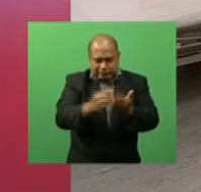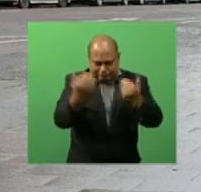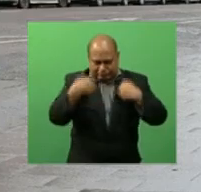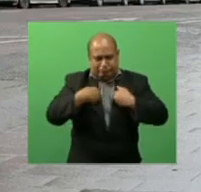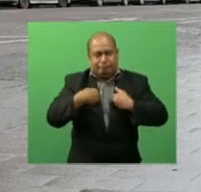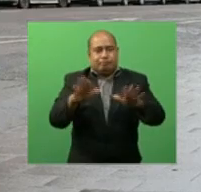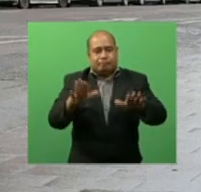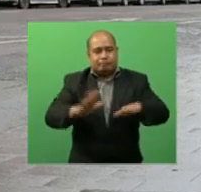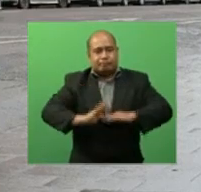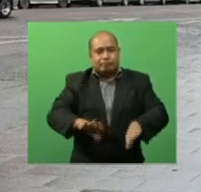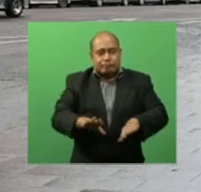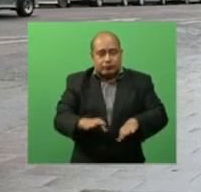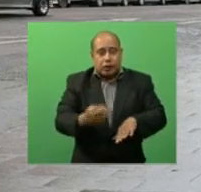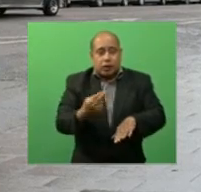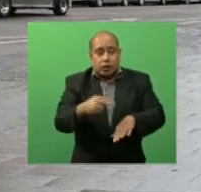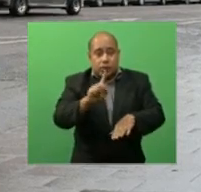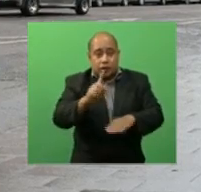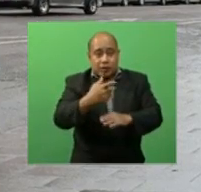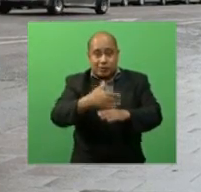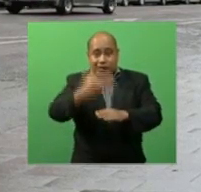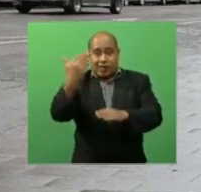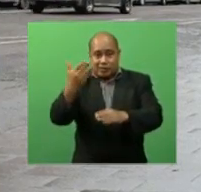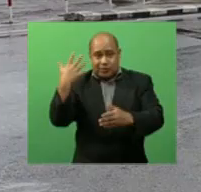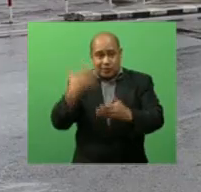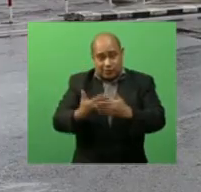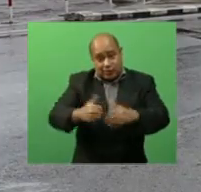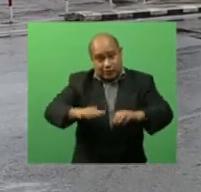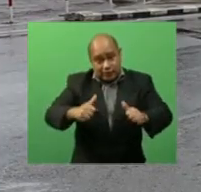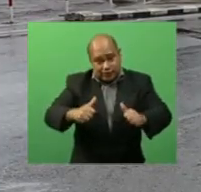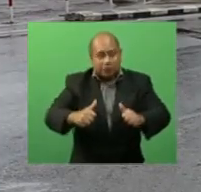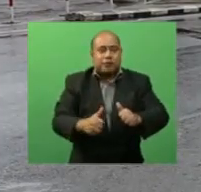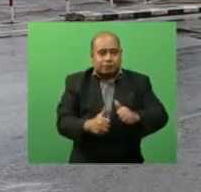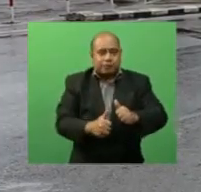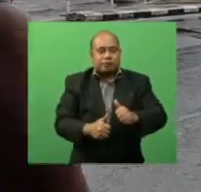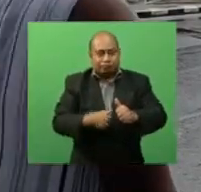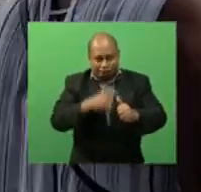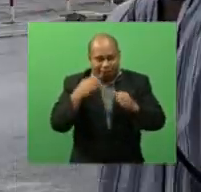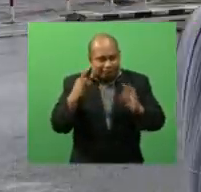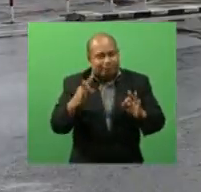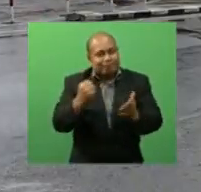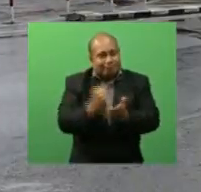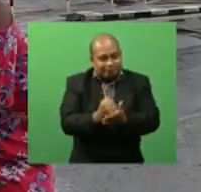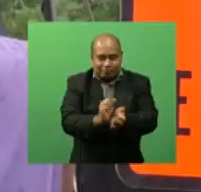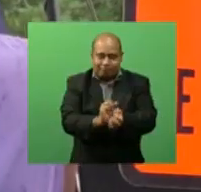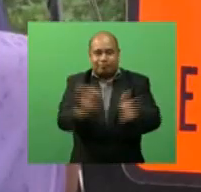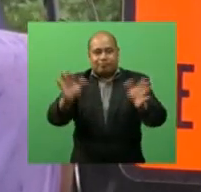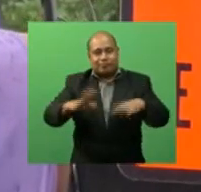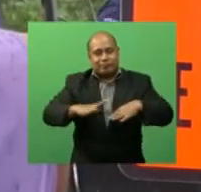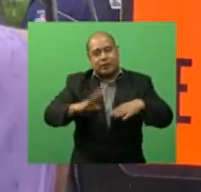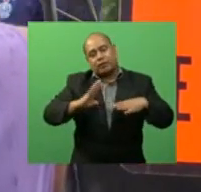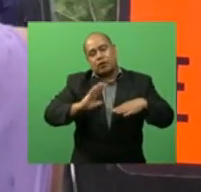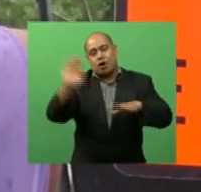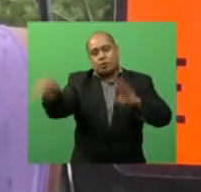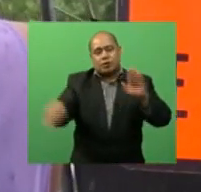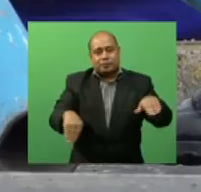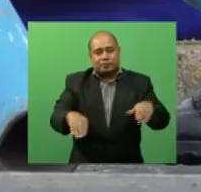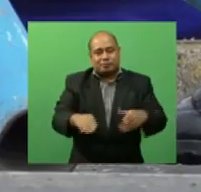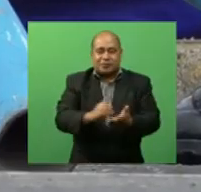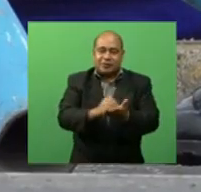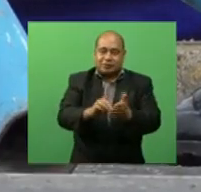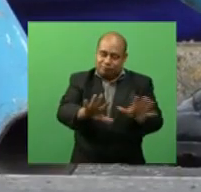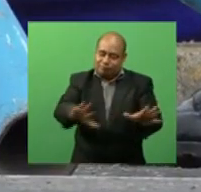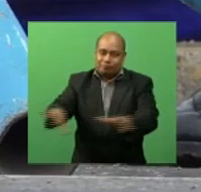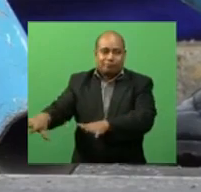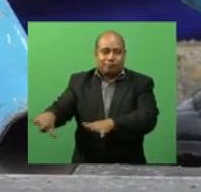them to make sure that when finally they are released, that they are free of the disease. The Muslim League settlement in Nambour